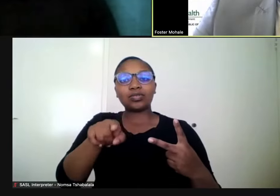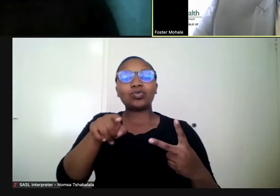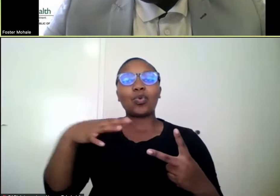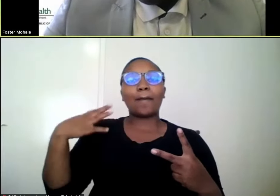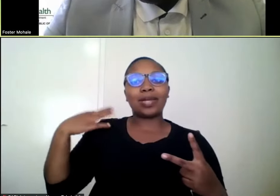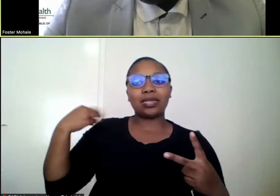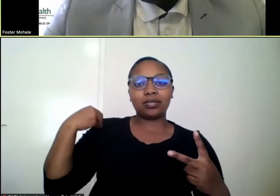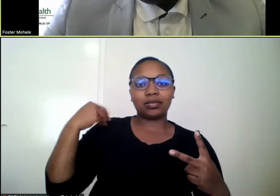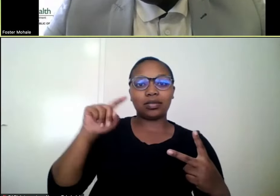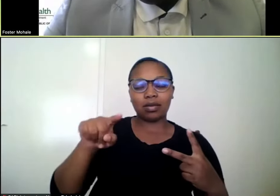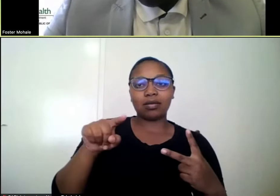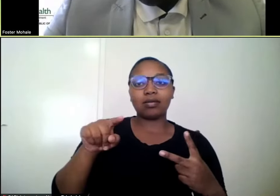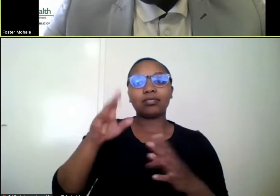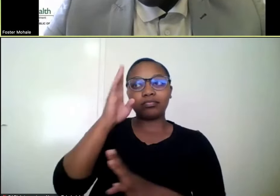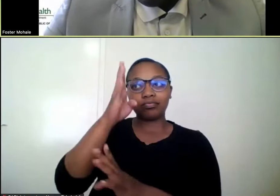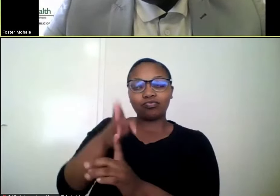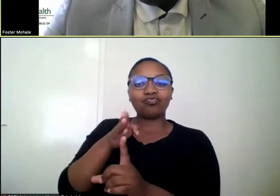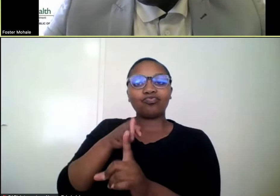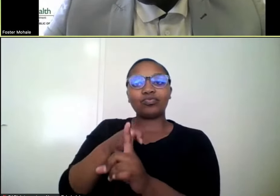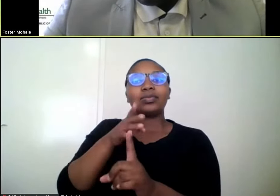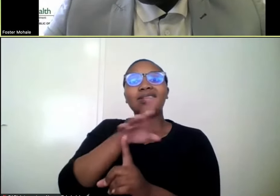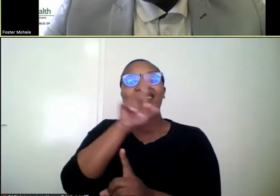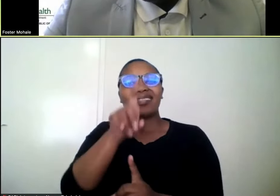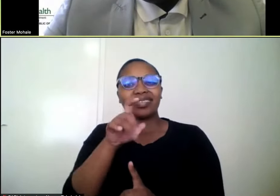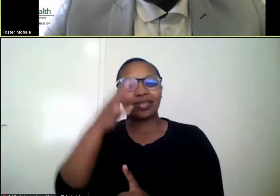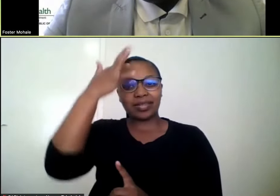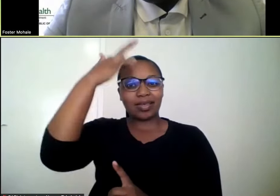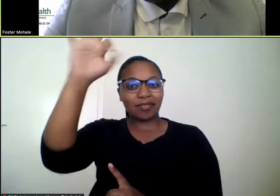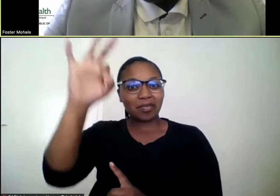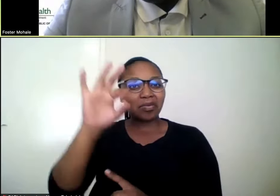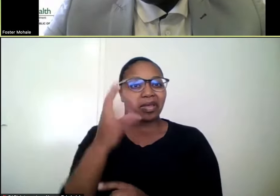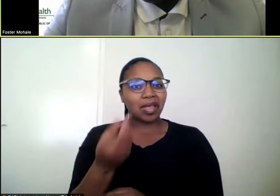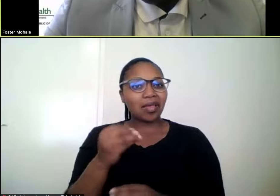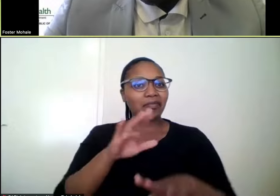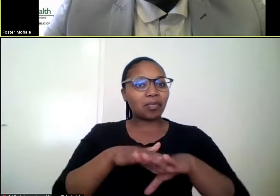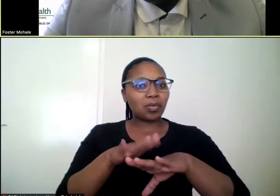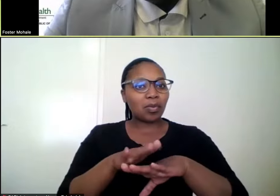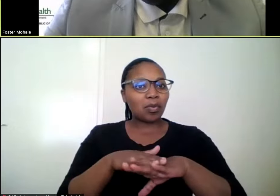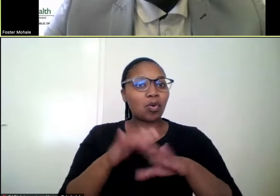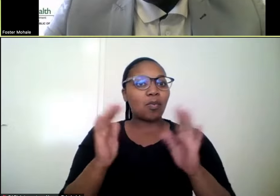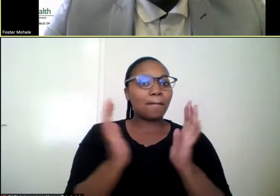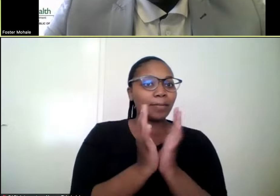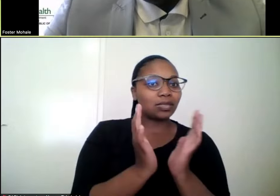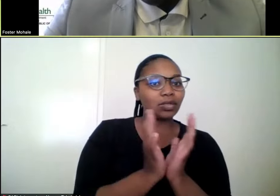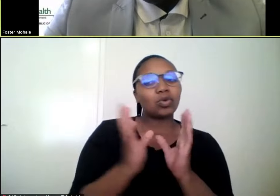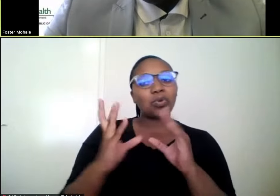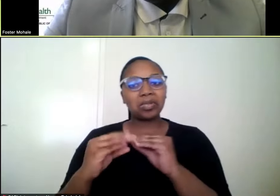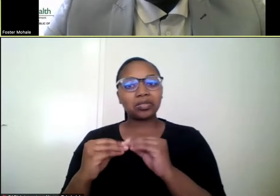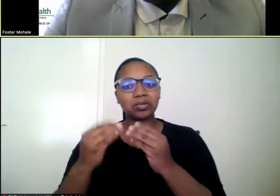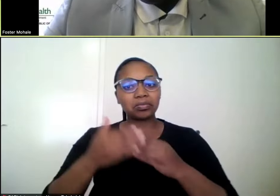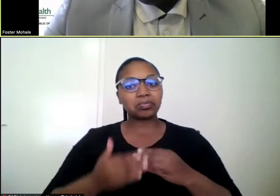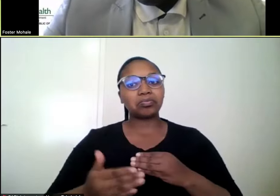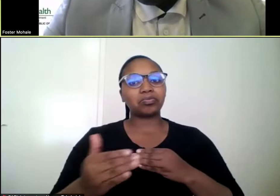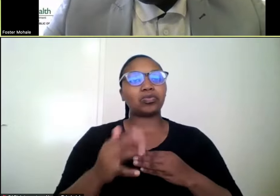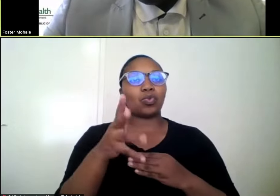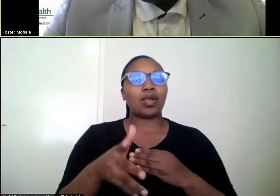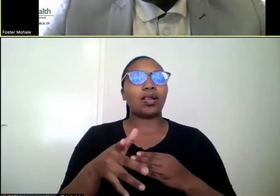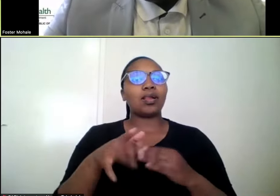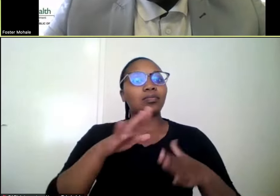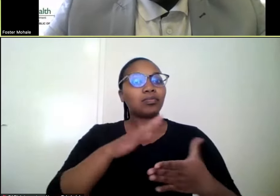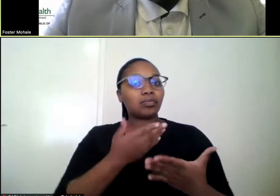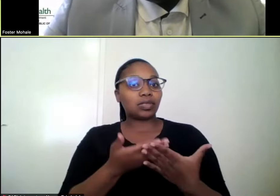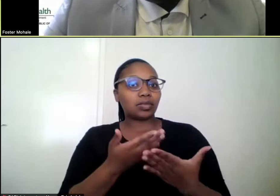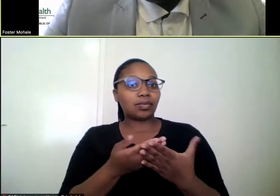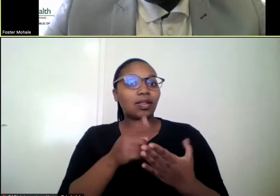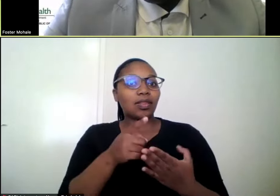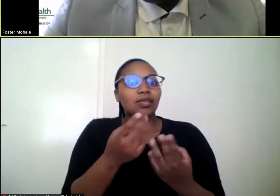officials. Is government planning to hold any meetings about possible restrictions to curb the spread of this variant? The third